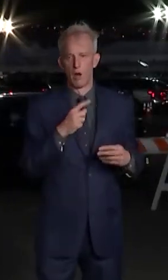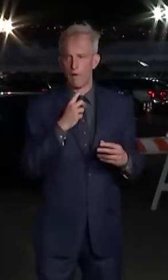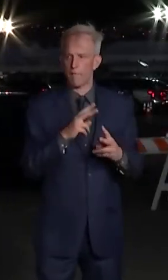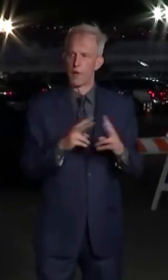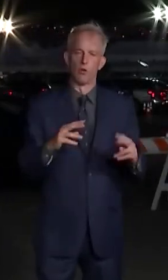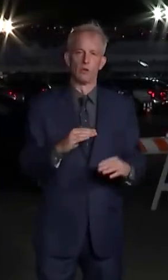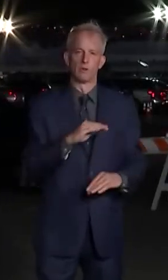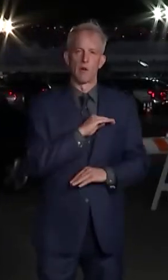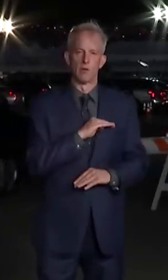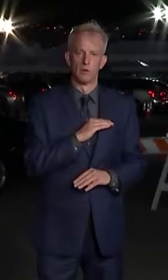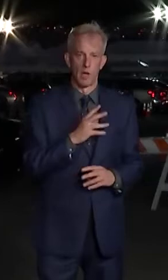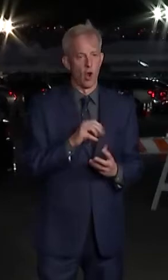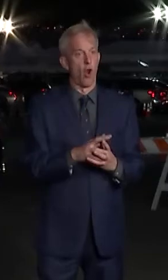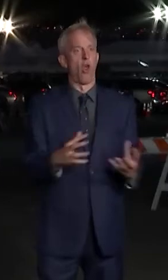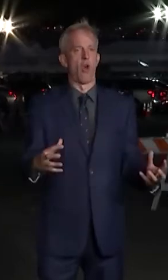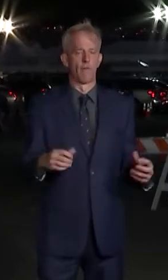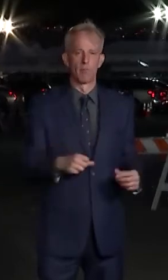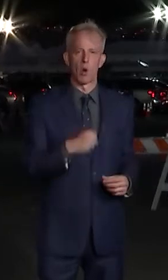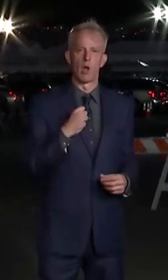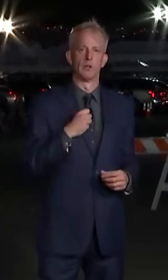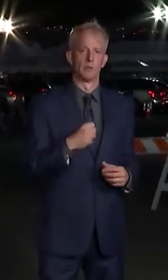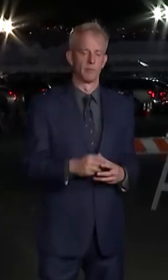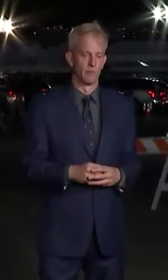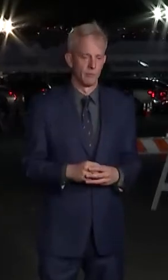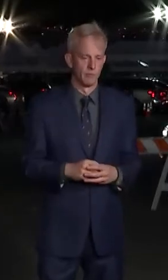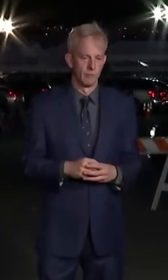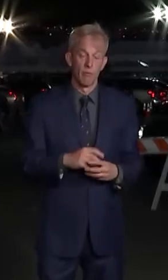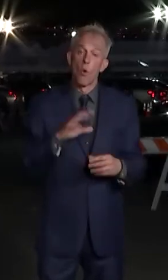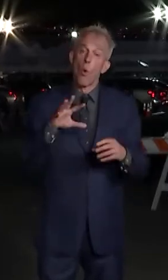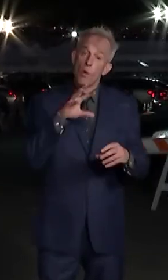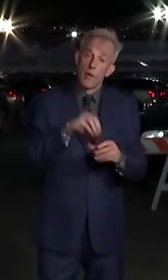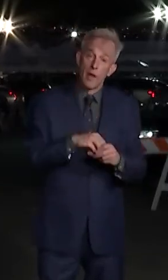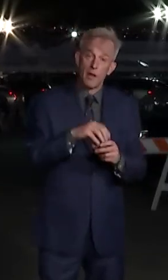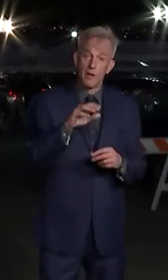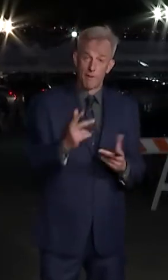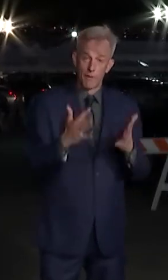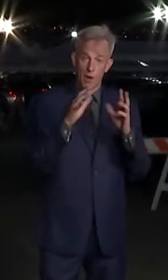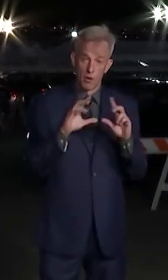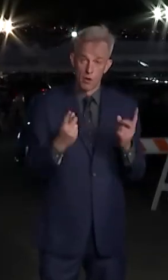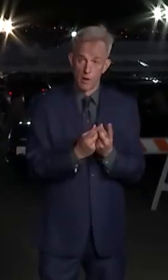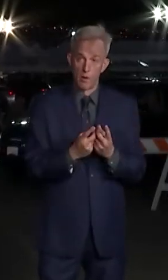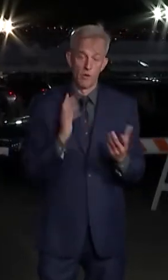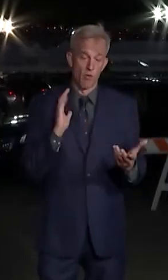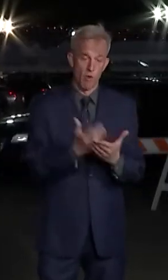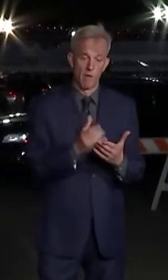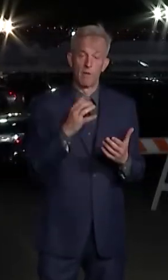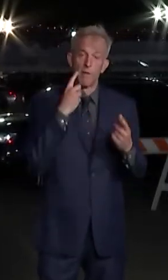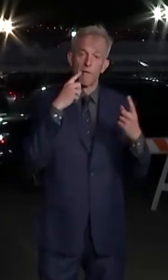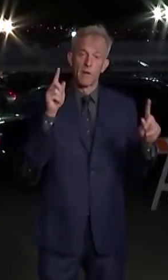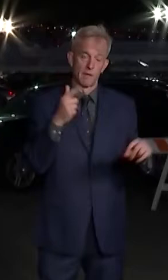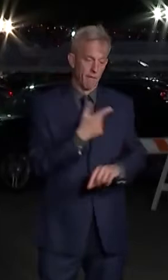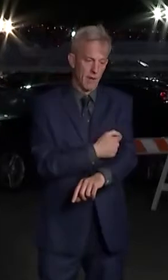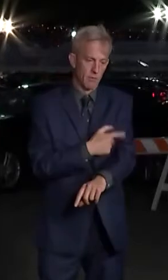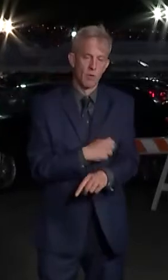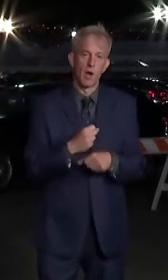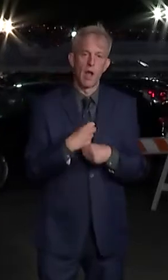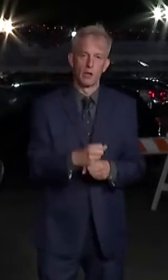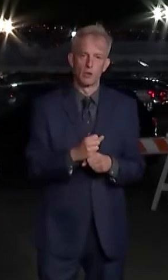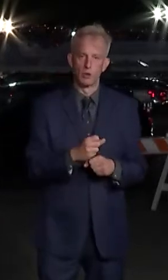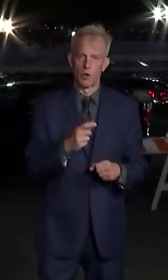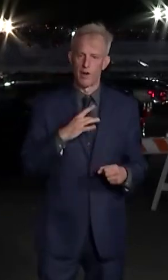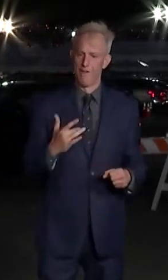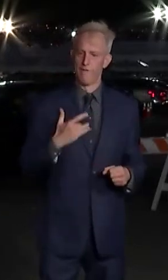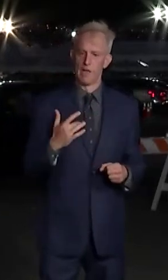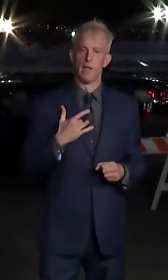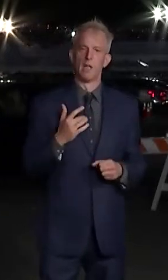and great pride. Within our ranks, the arrival of effective vaccines has created a palpable